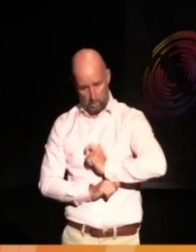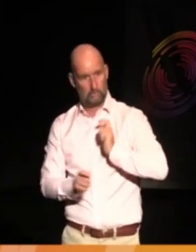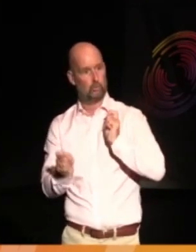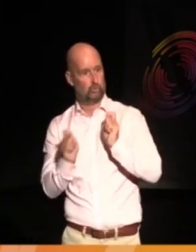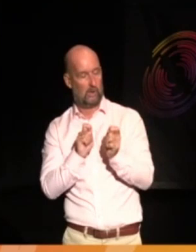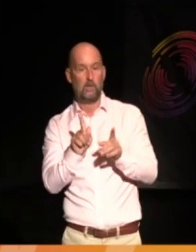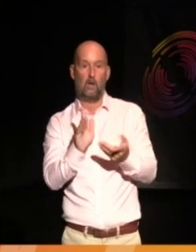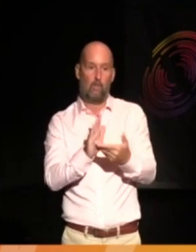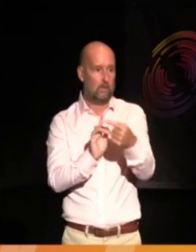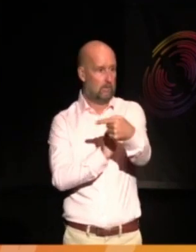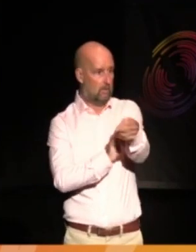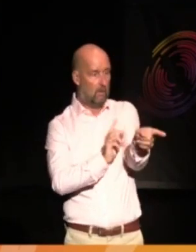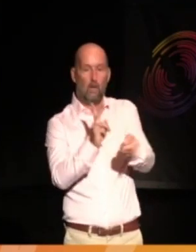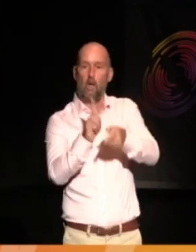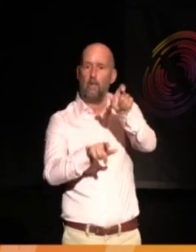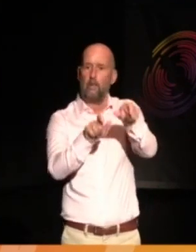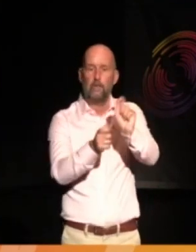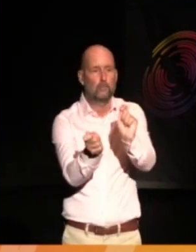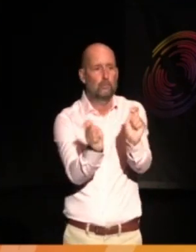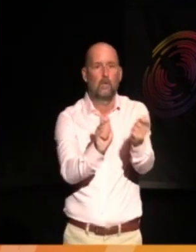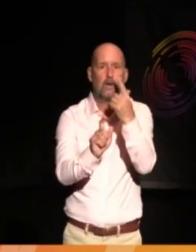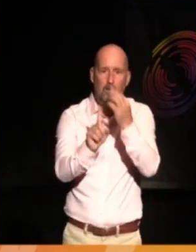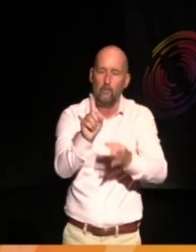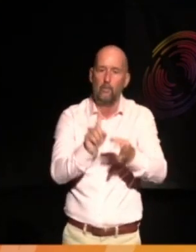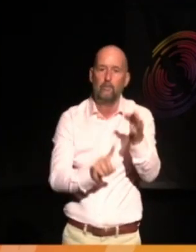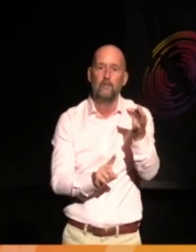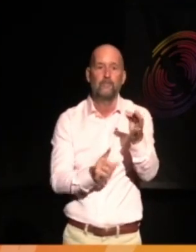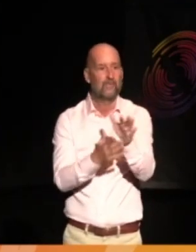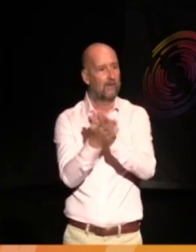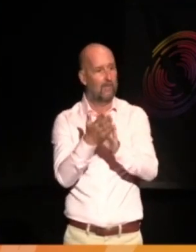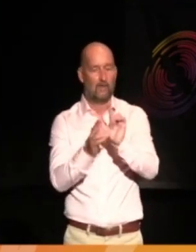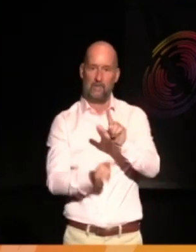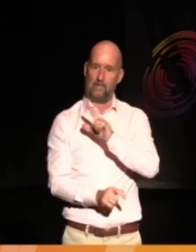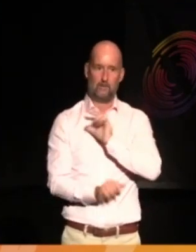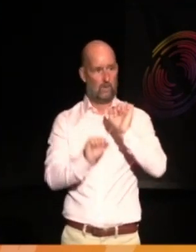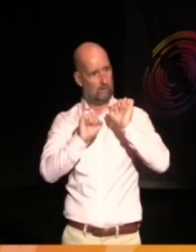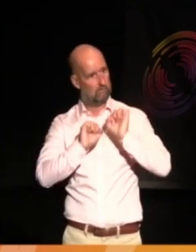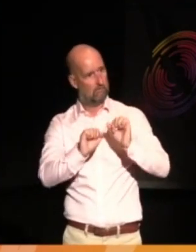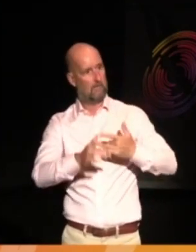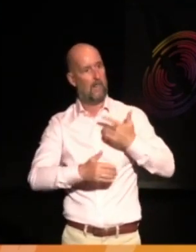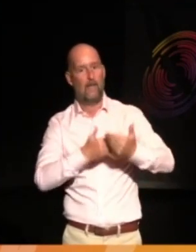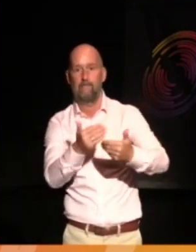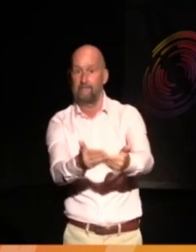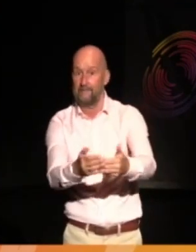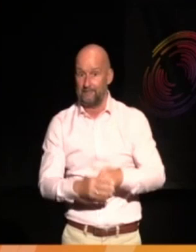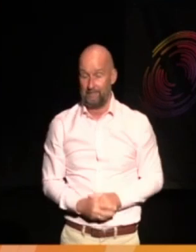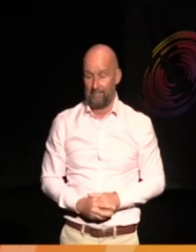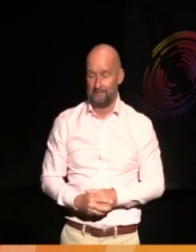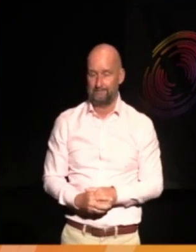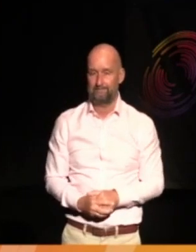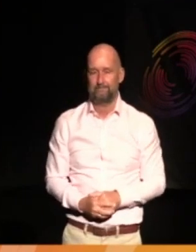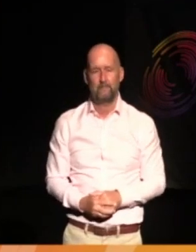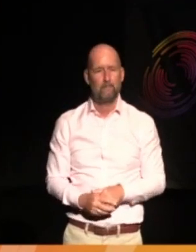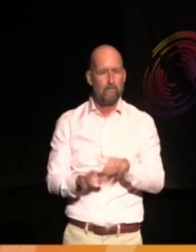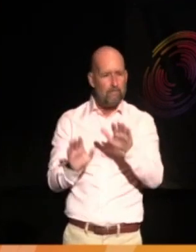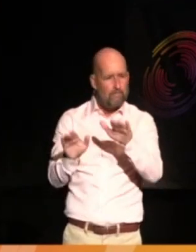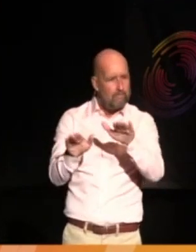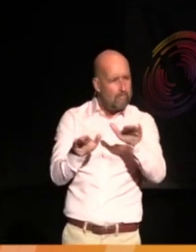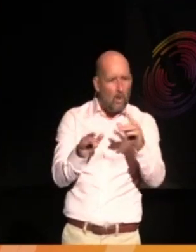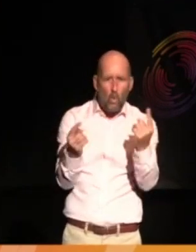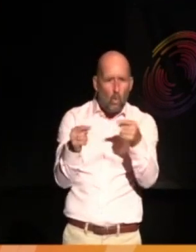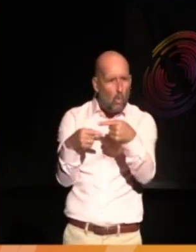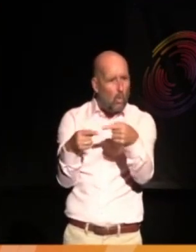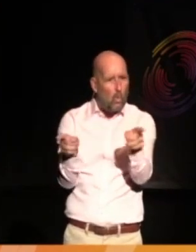people's lives. And it's one version of what life's for. I just wanted to find out who was